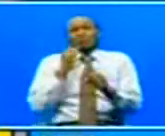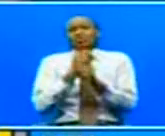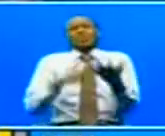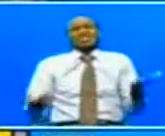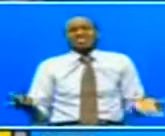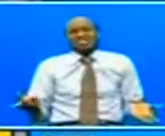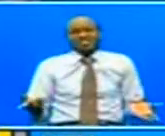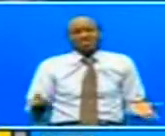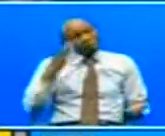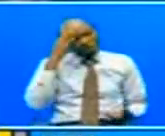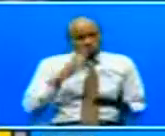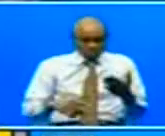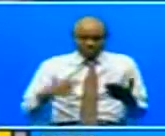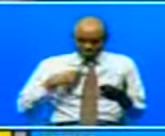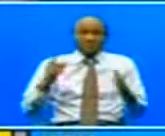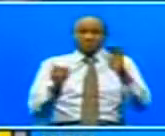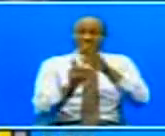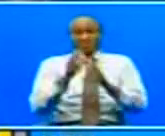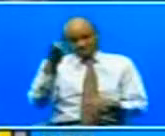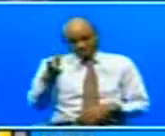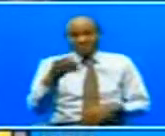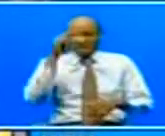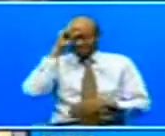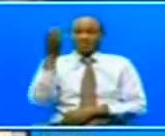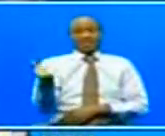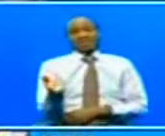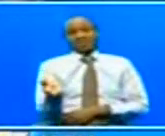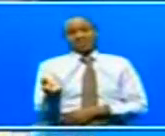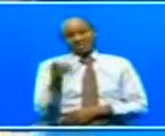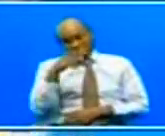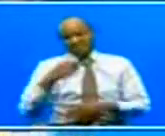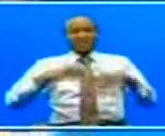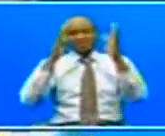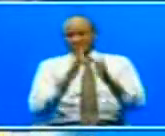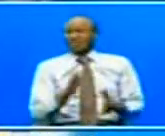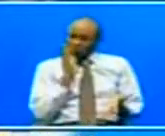na wajua ministry iko kwa government, wezi wacha tu mtu hivyo.